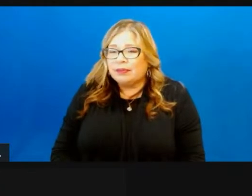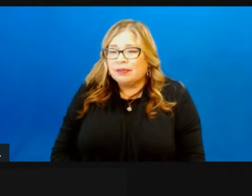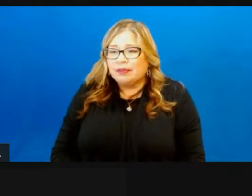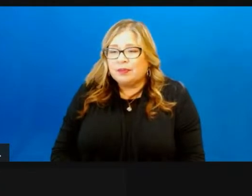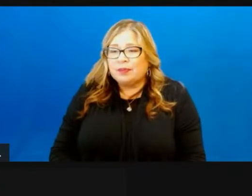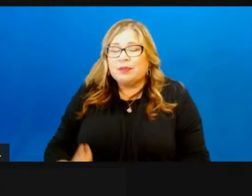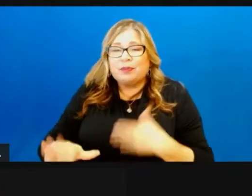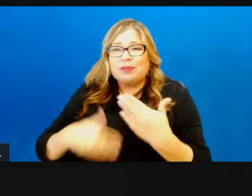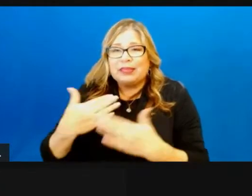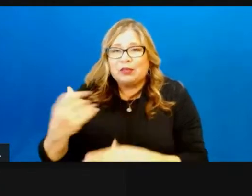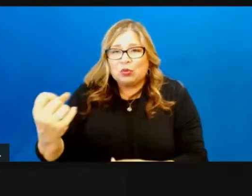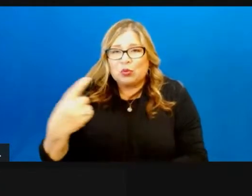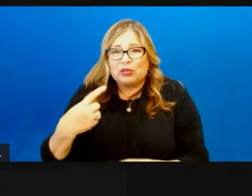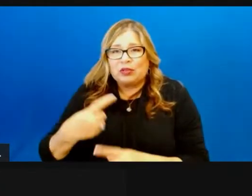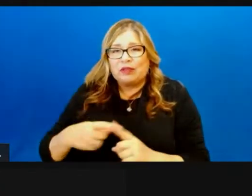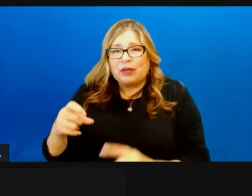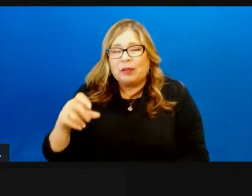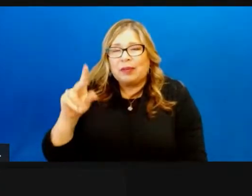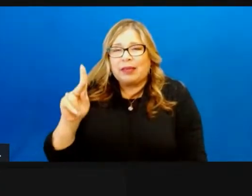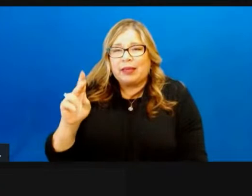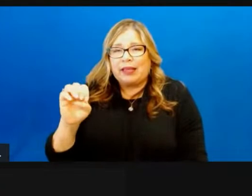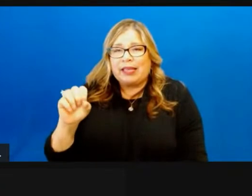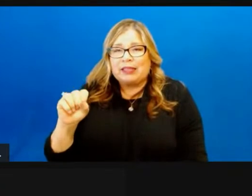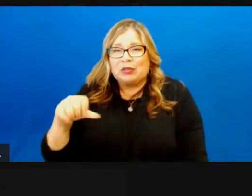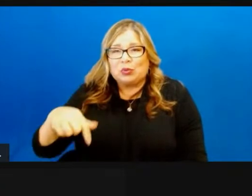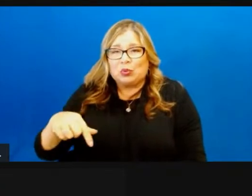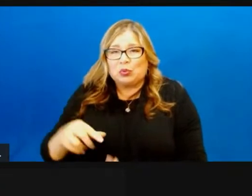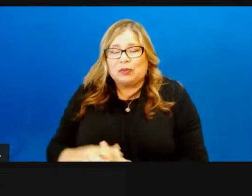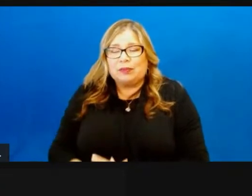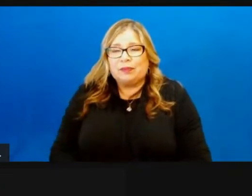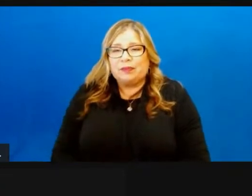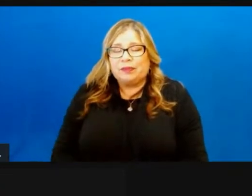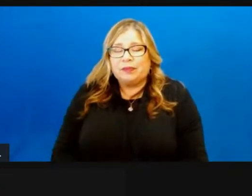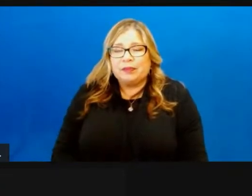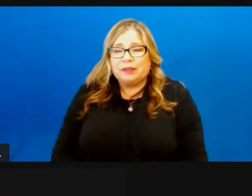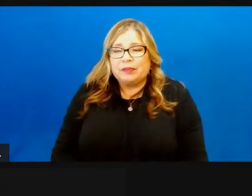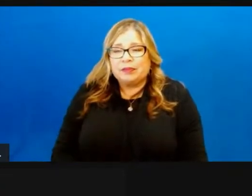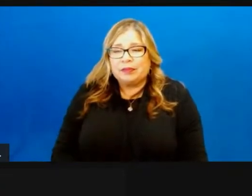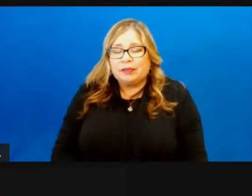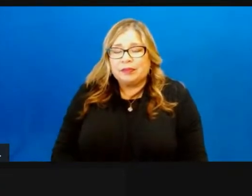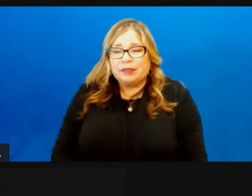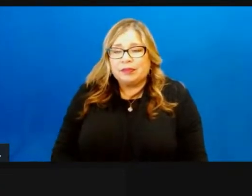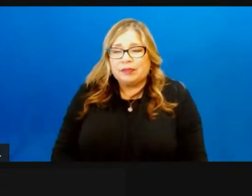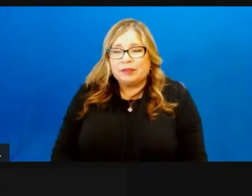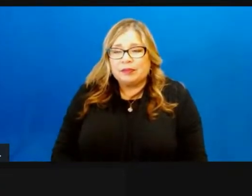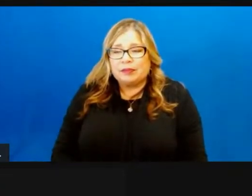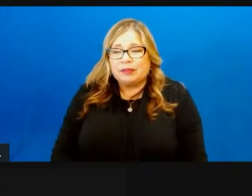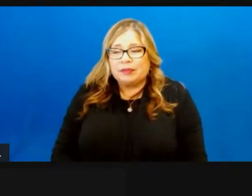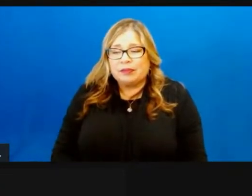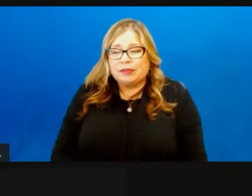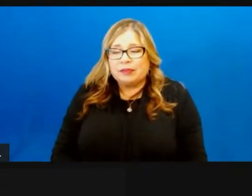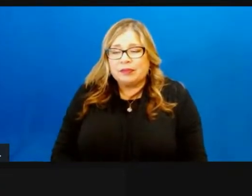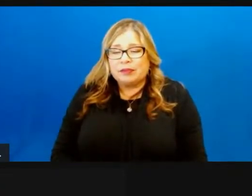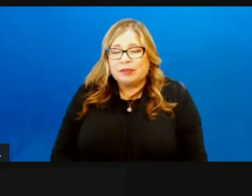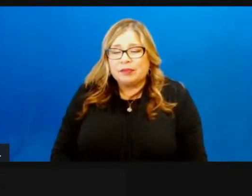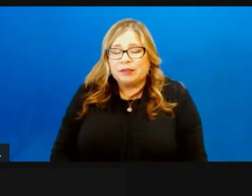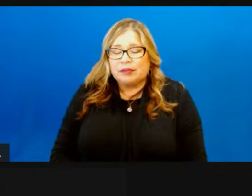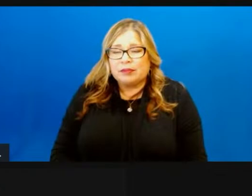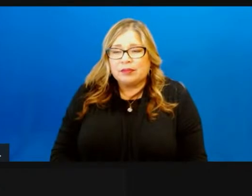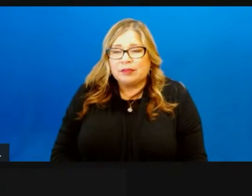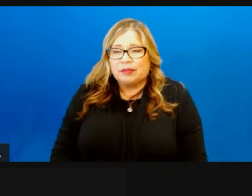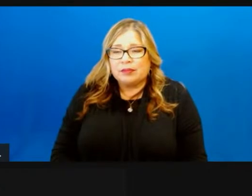Hi, Dr. Galley. Here in the Coachella Valley, we have several major music festivals and sporting events coming up. In terms